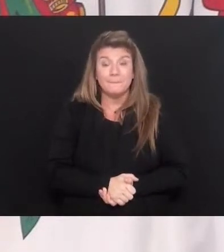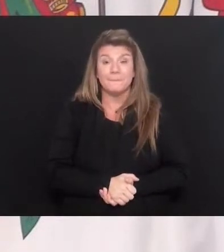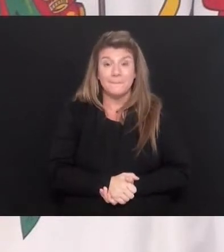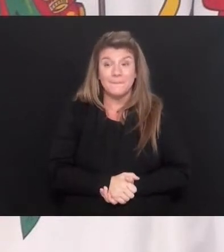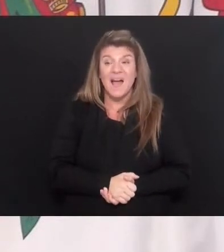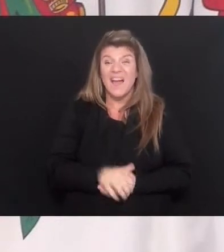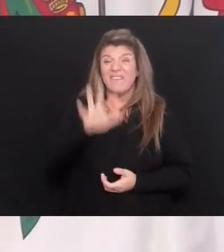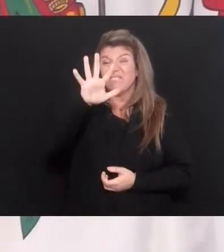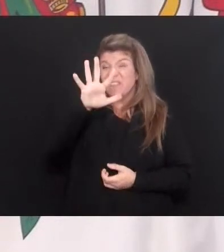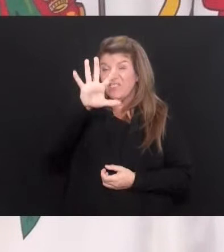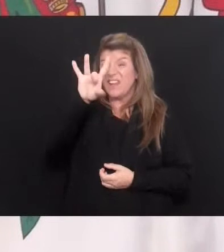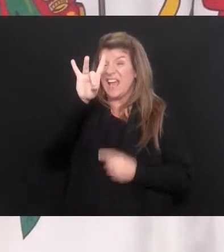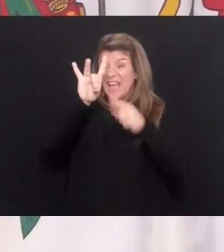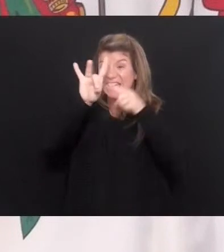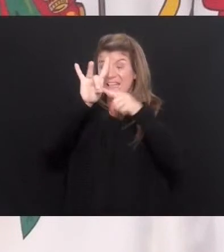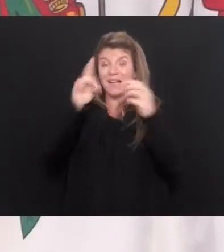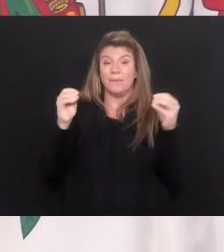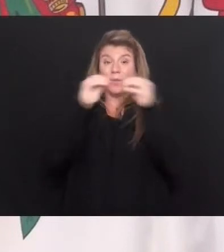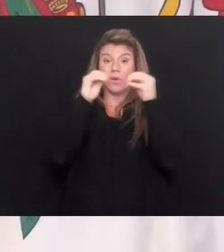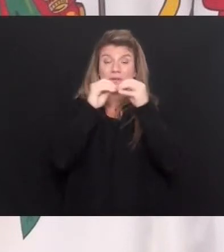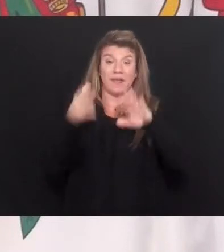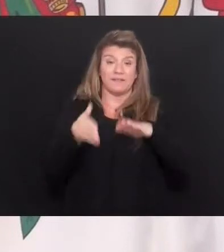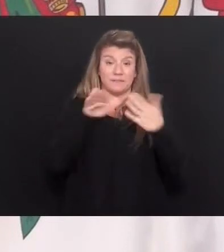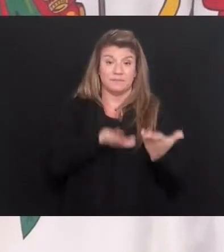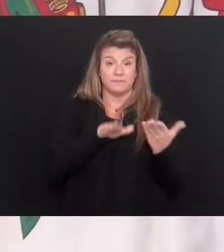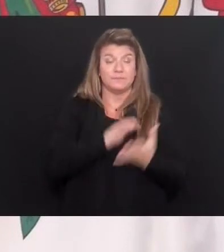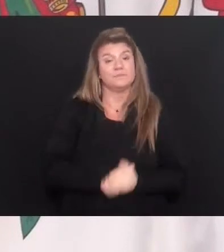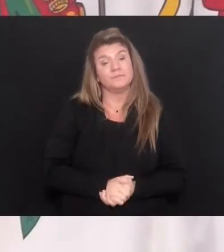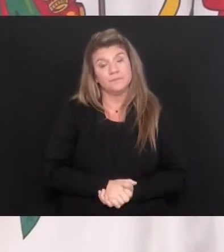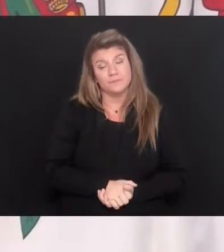58 more people have died.